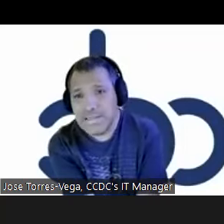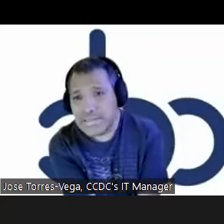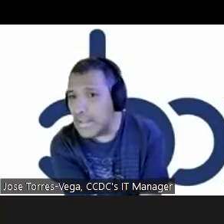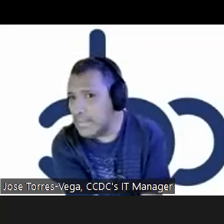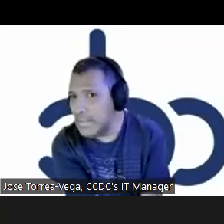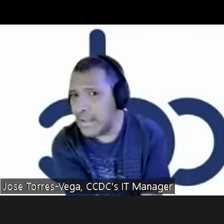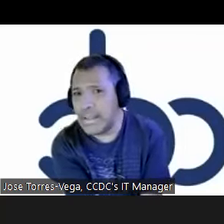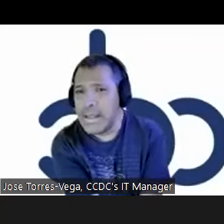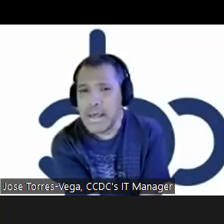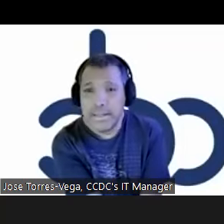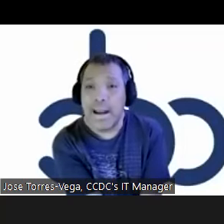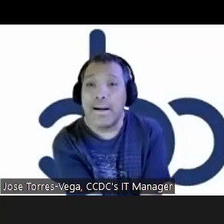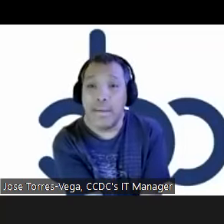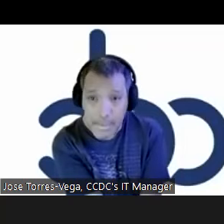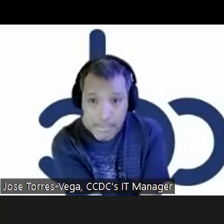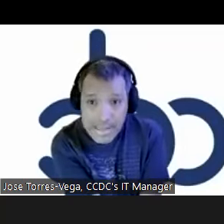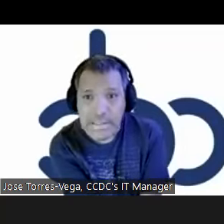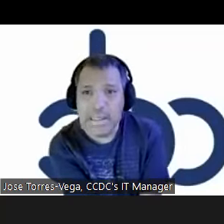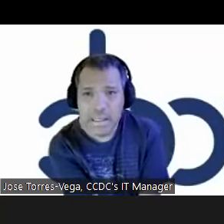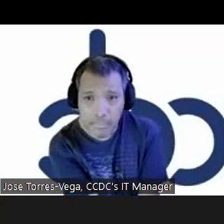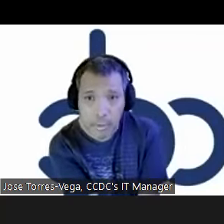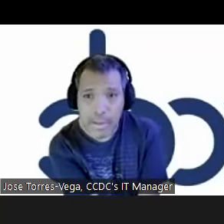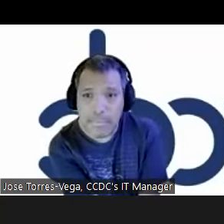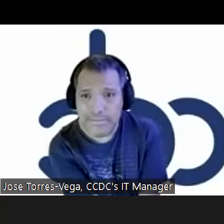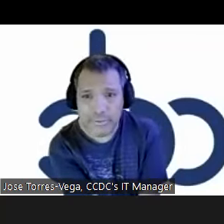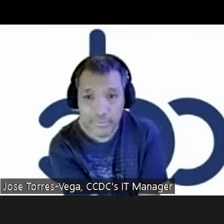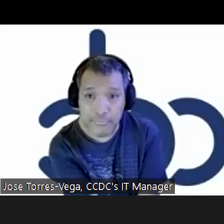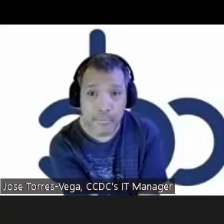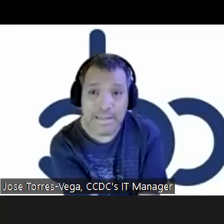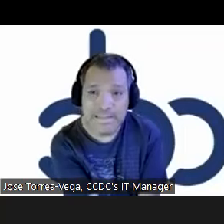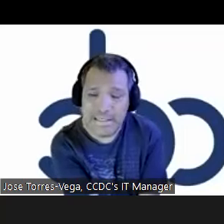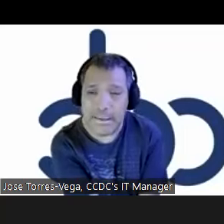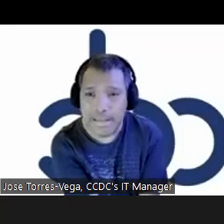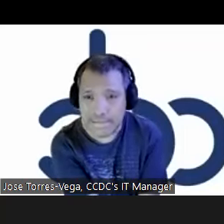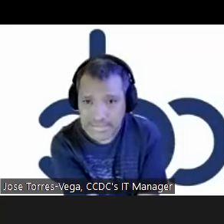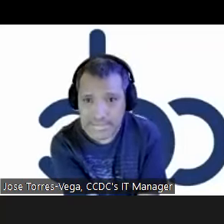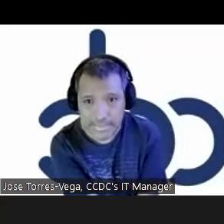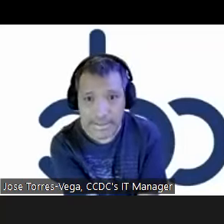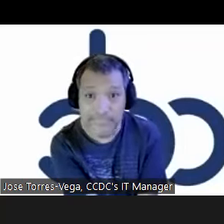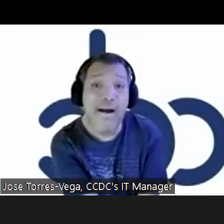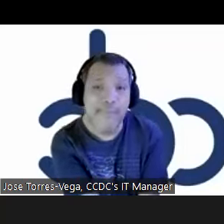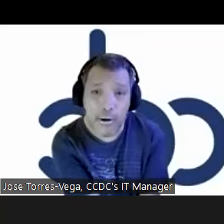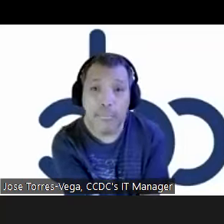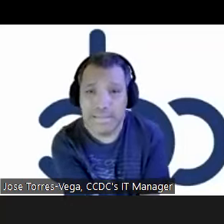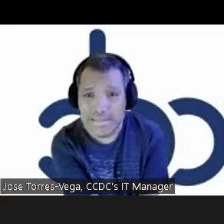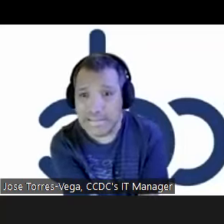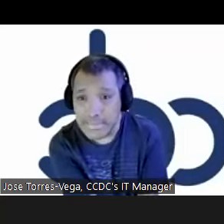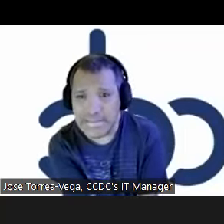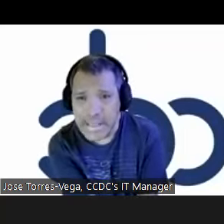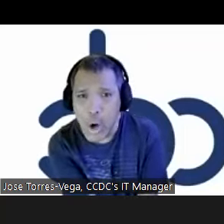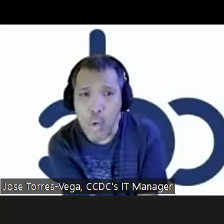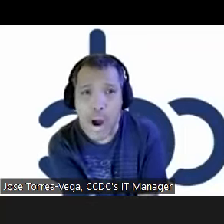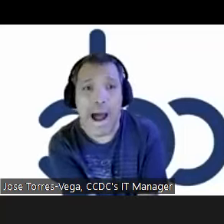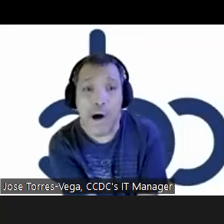we are stating that there are many board members for many CMAs and CCD former